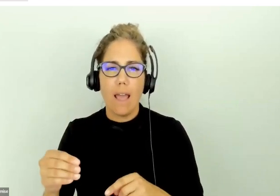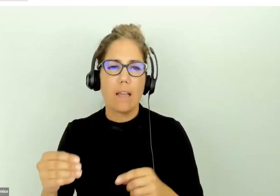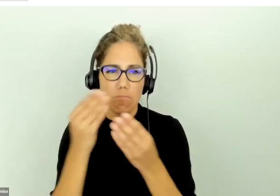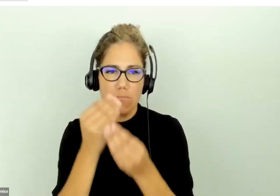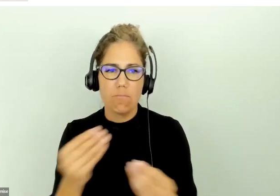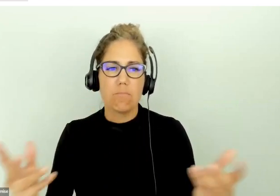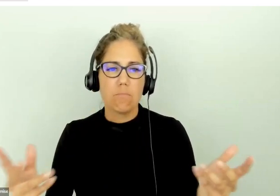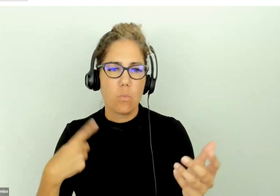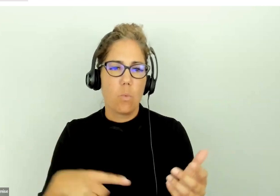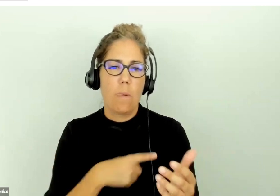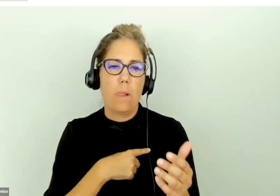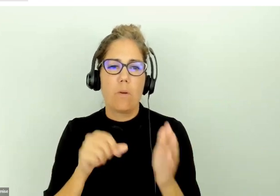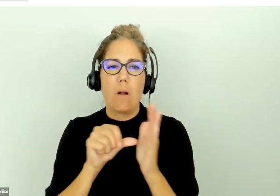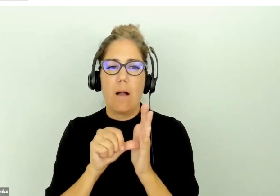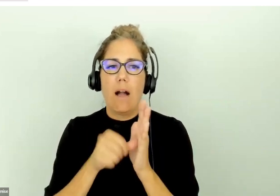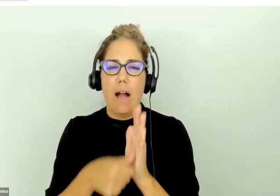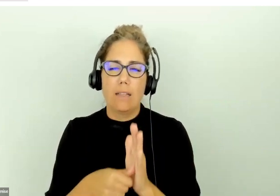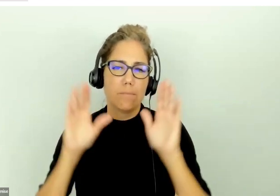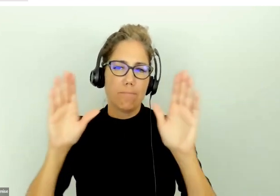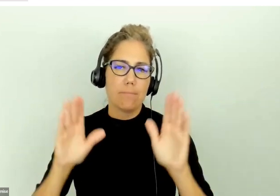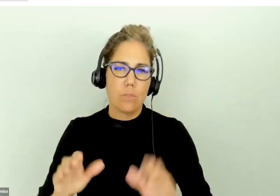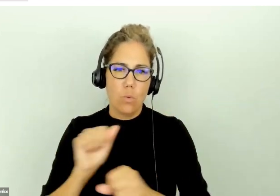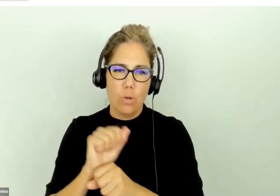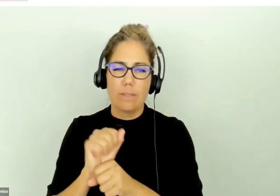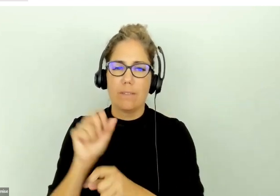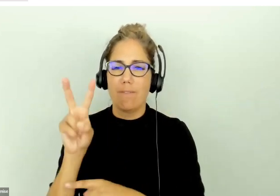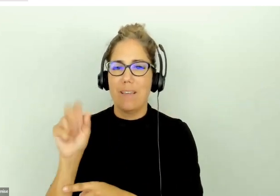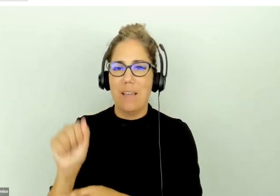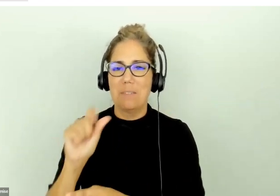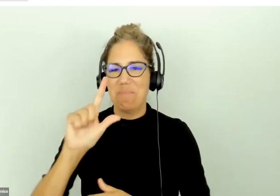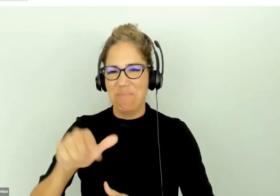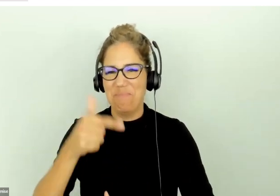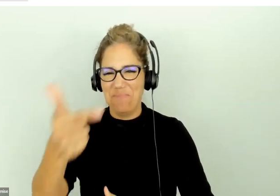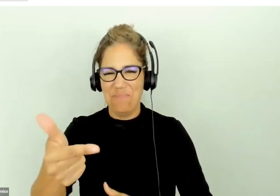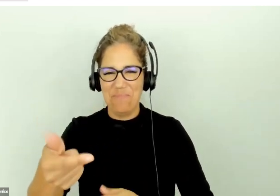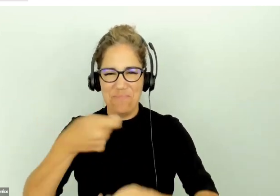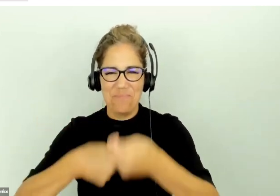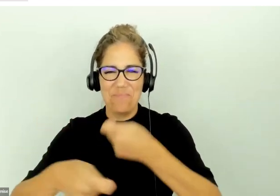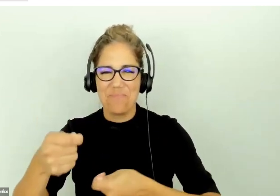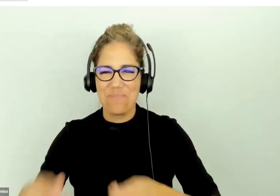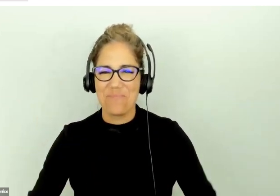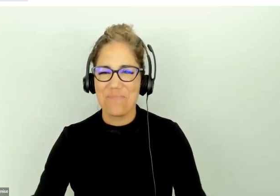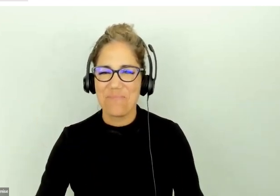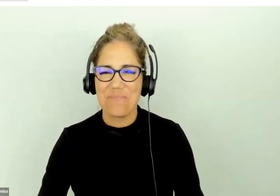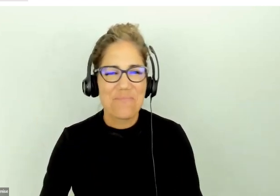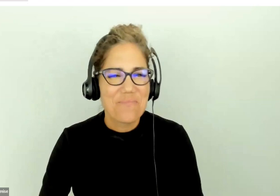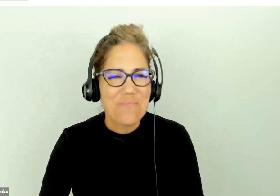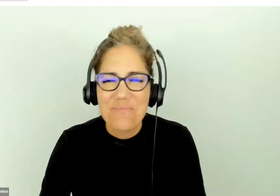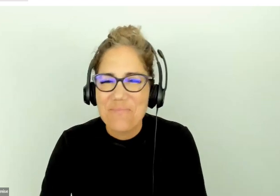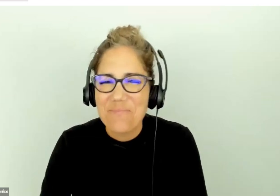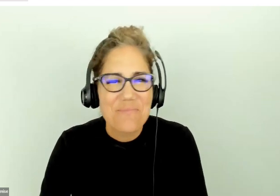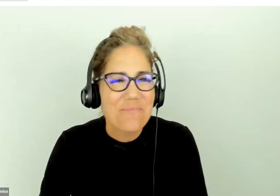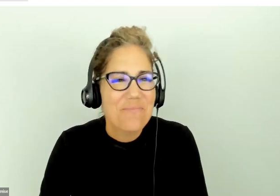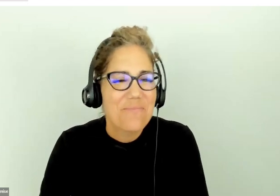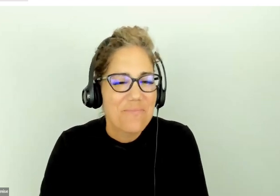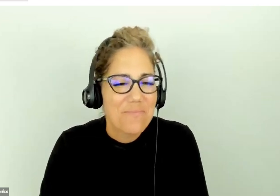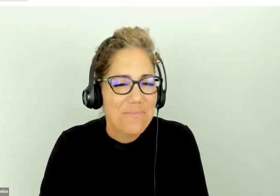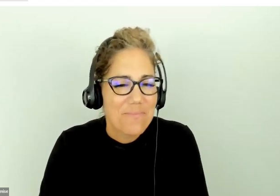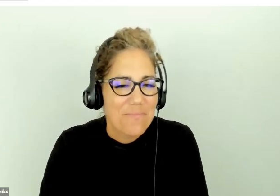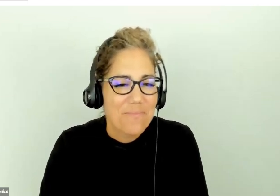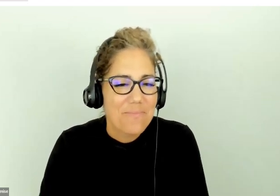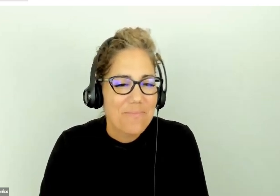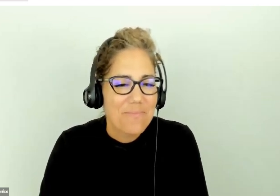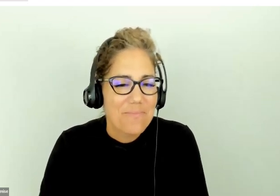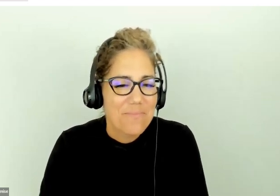we highlight the great work in the Department of Veteran Affairs and their age-friendly health systems initiative, which has